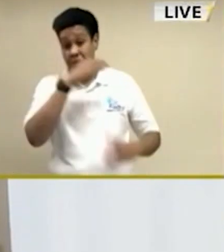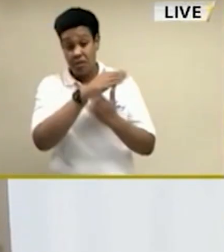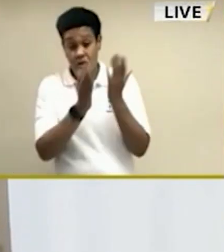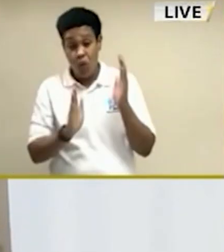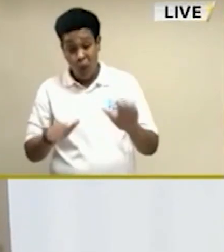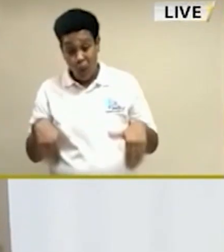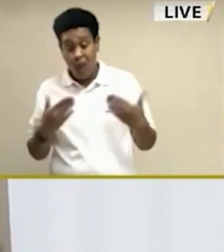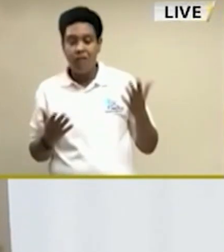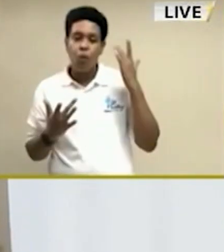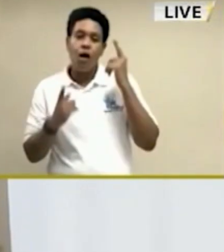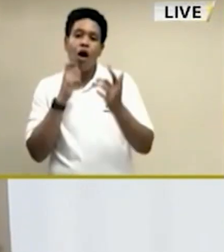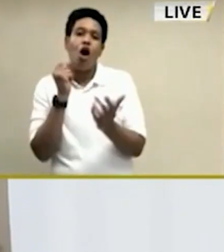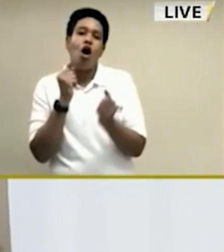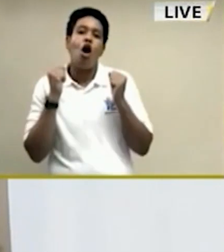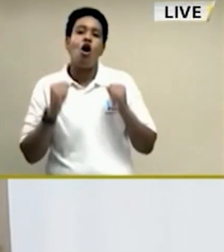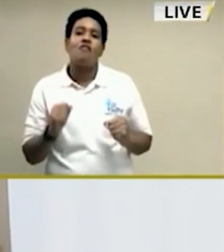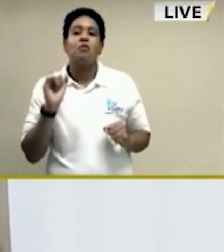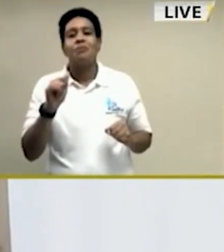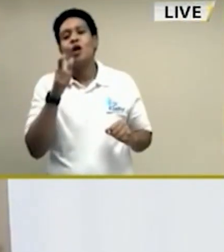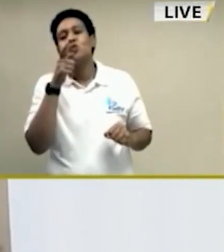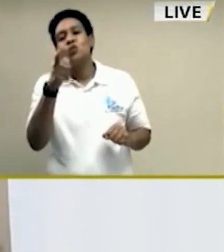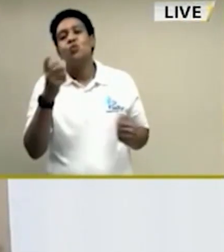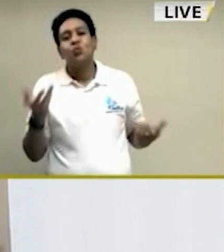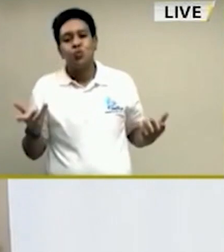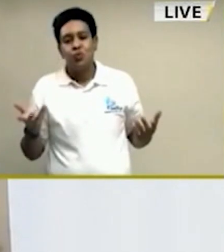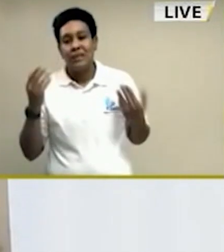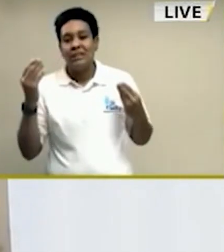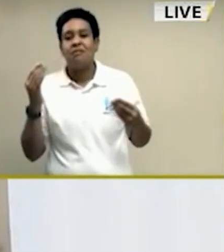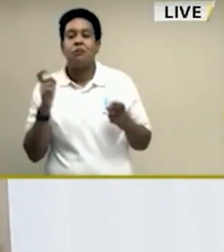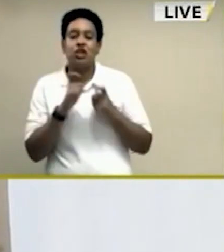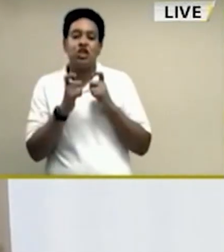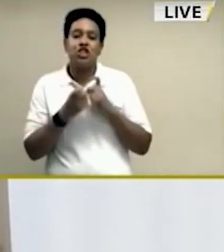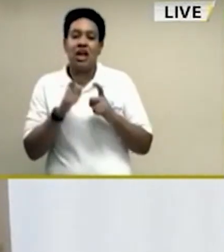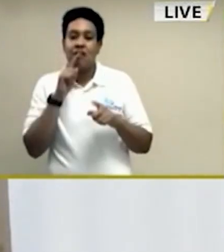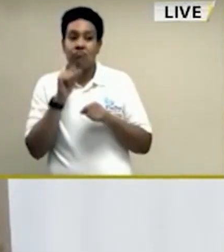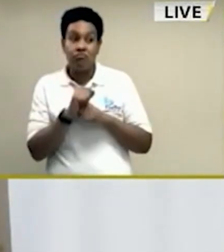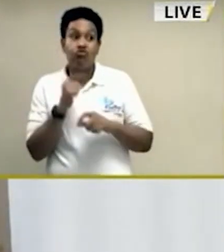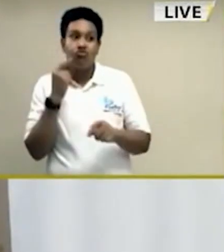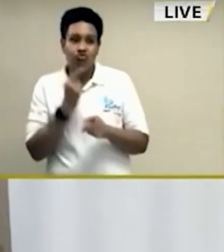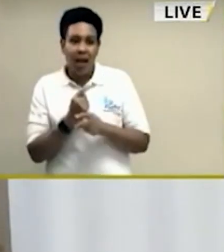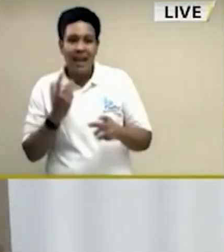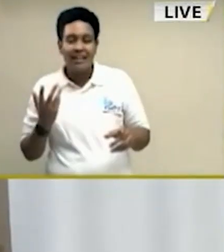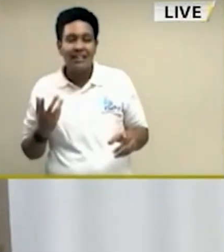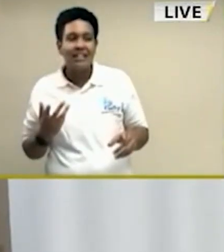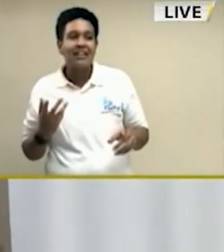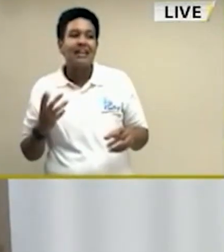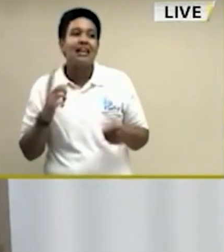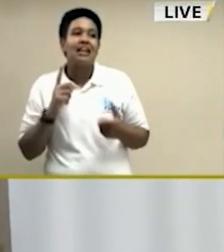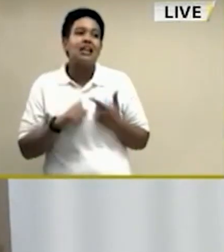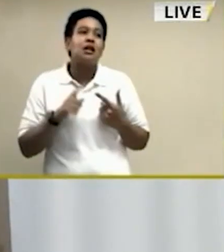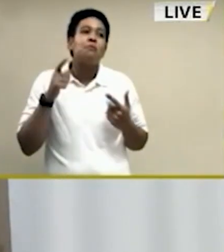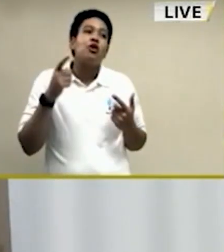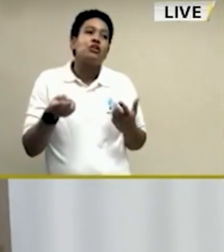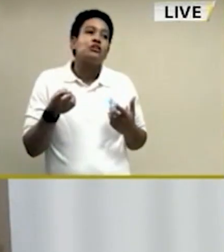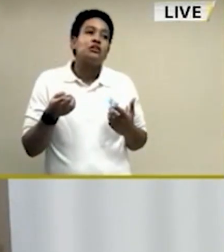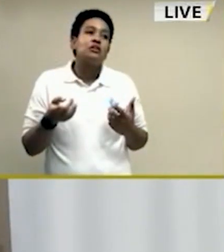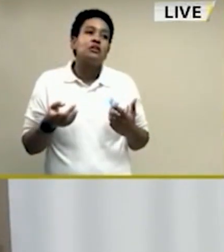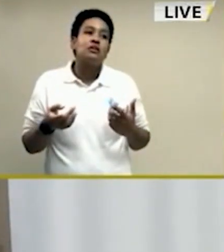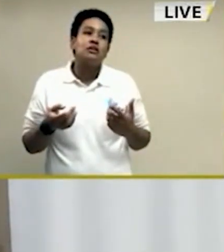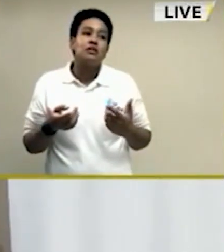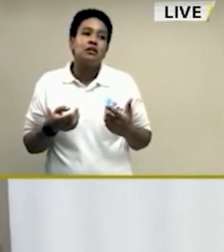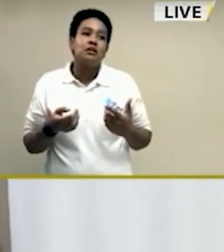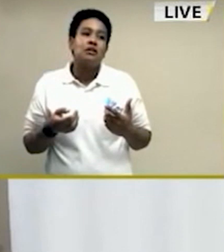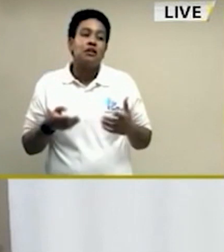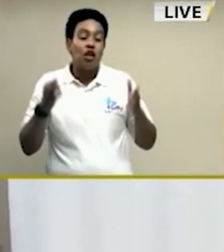validate that the information that you would like to change is actually correct, and you are